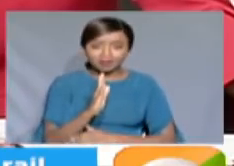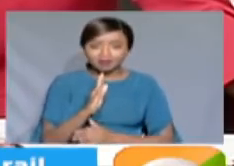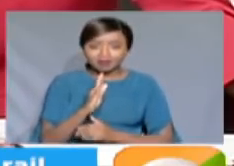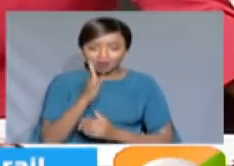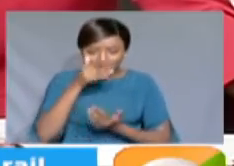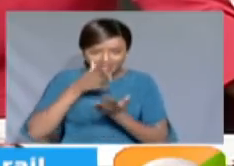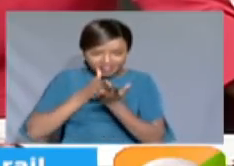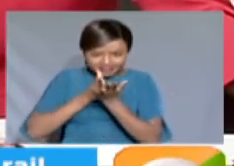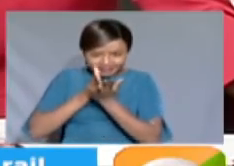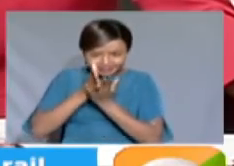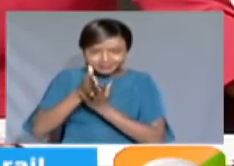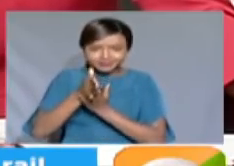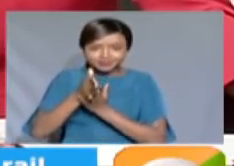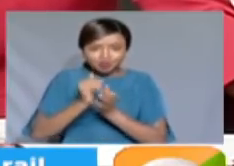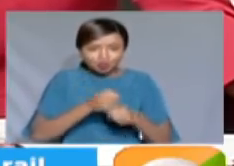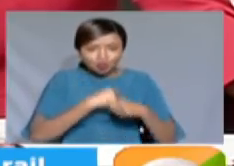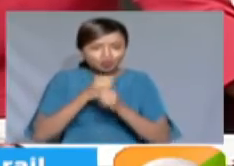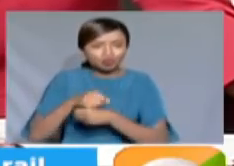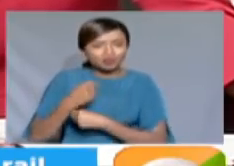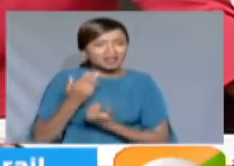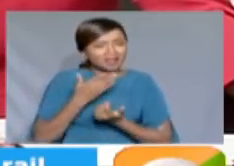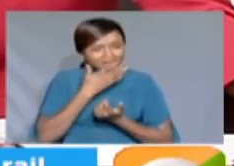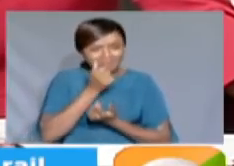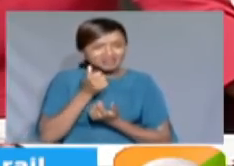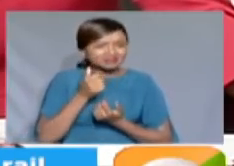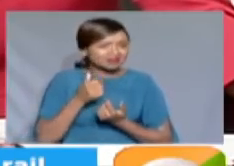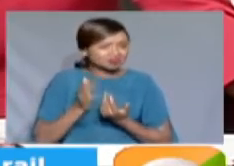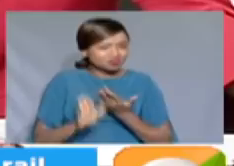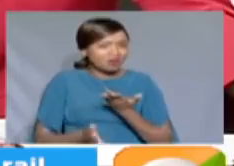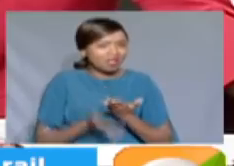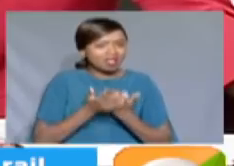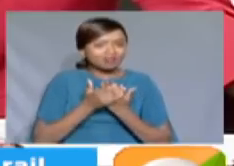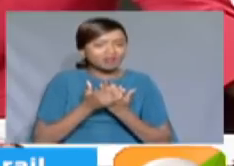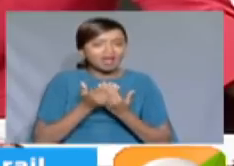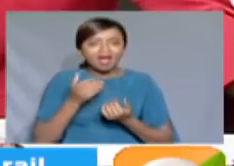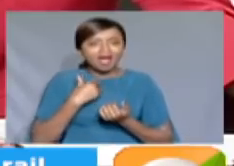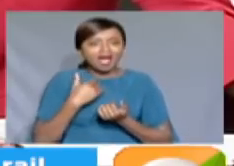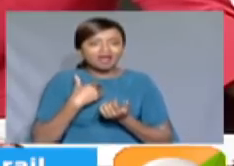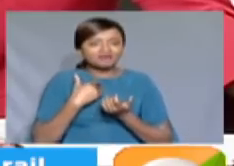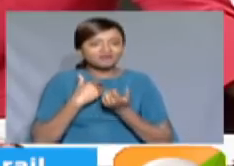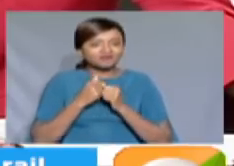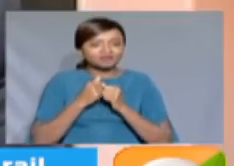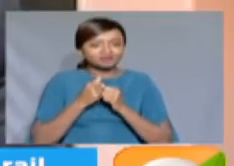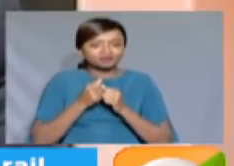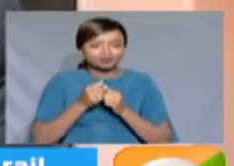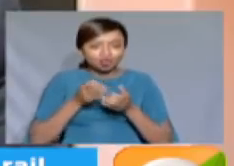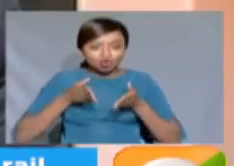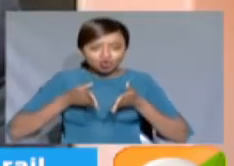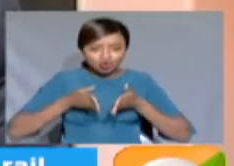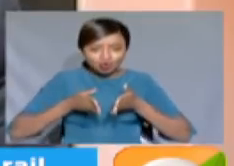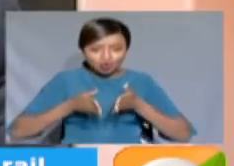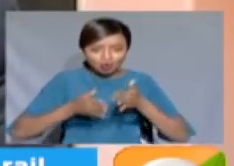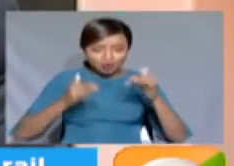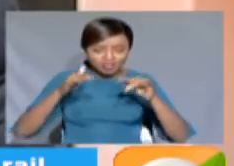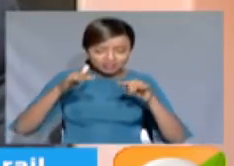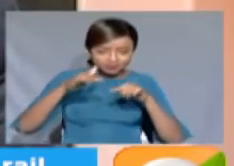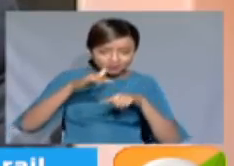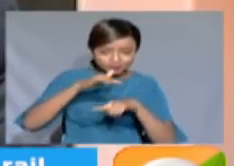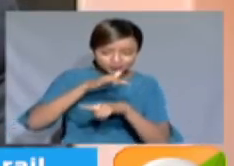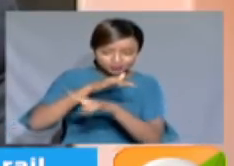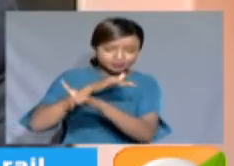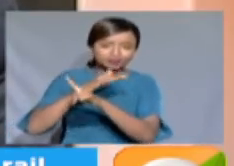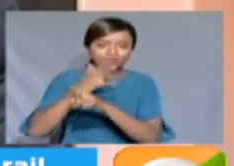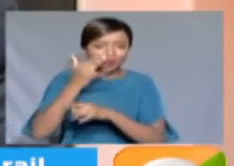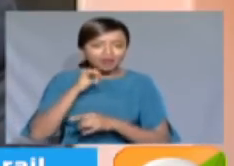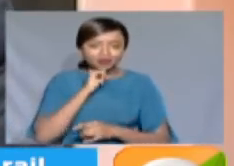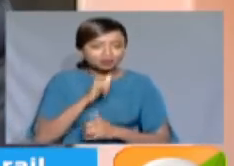Park, why can't the design be modified to include underground tunnel at Uhuru Park? Thank you very much. Let me say